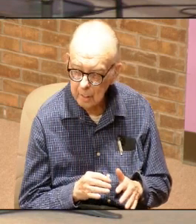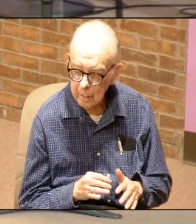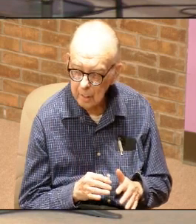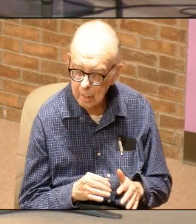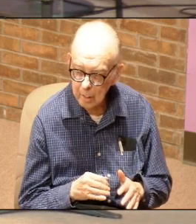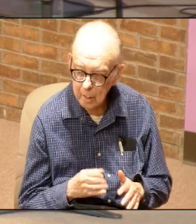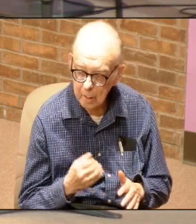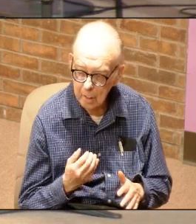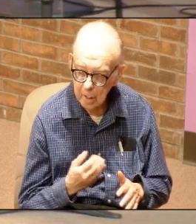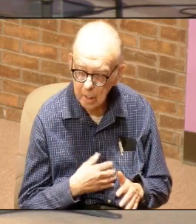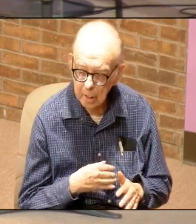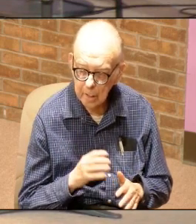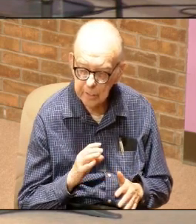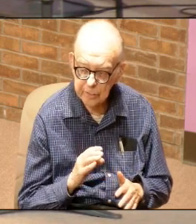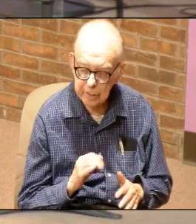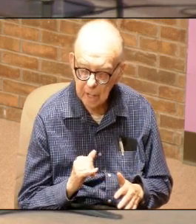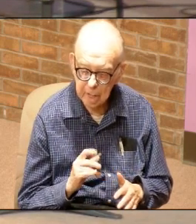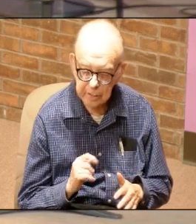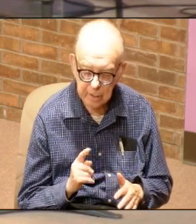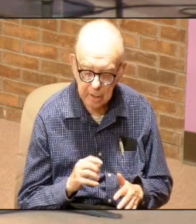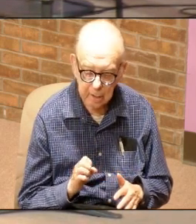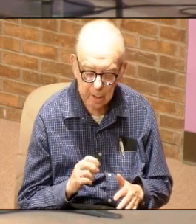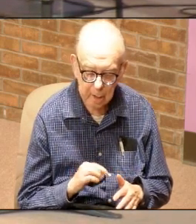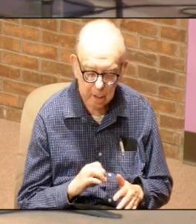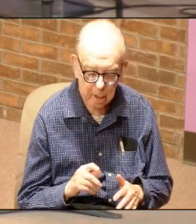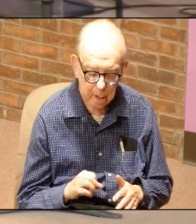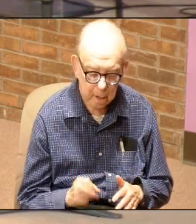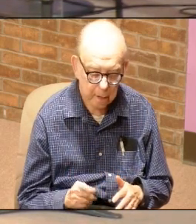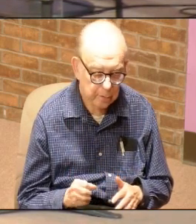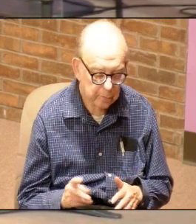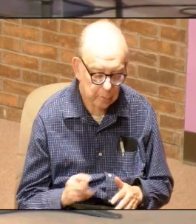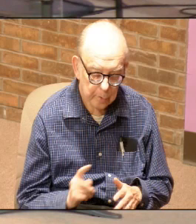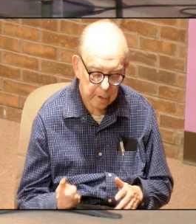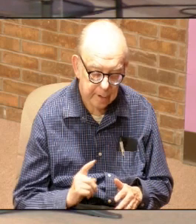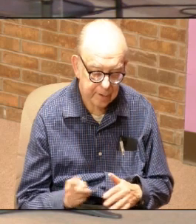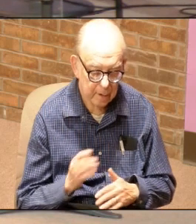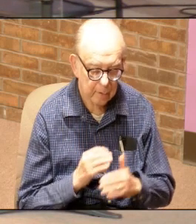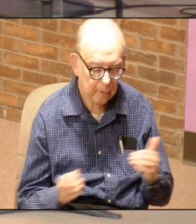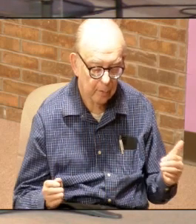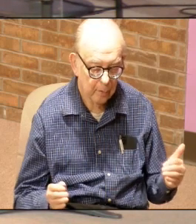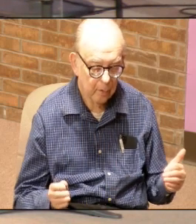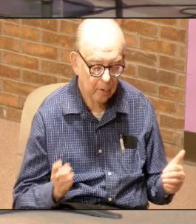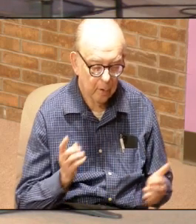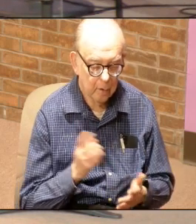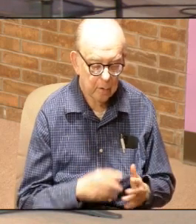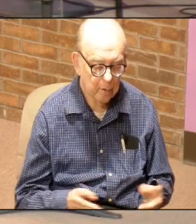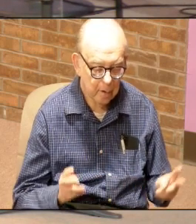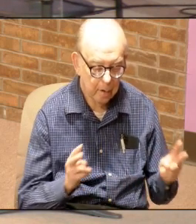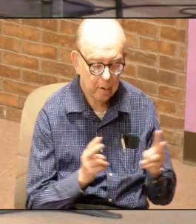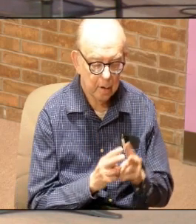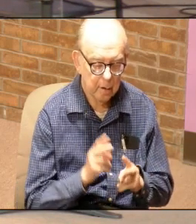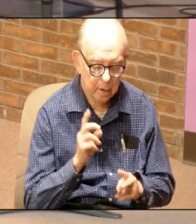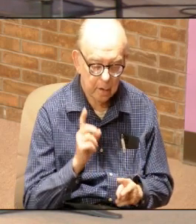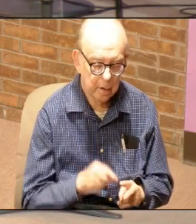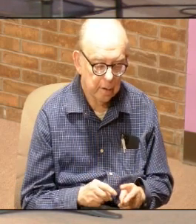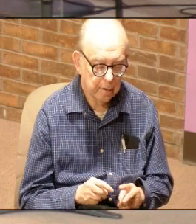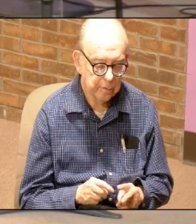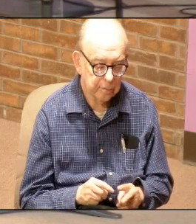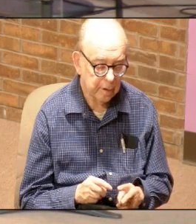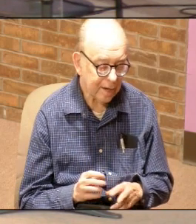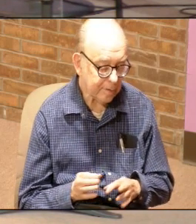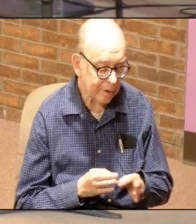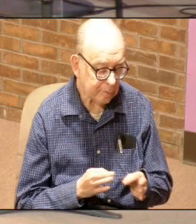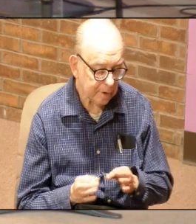our citizenship isn't here. Our citizenship is in heaven. So what values should I be